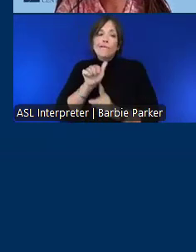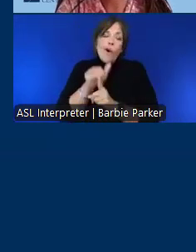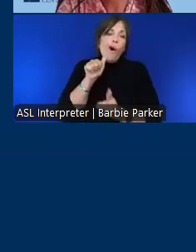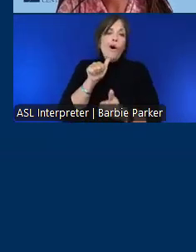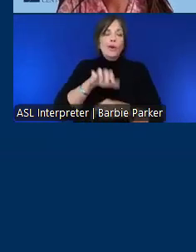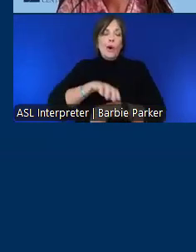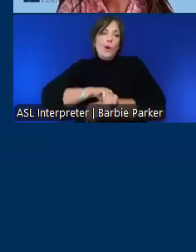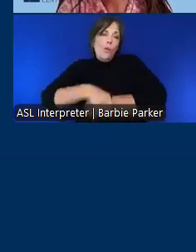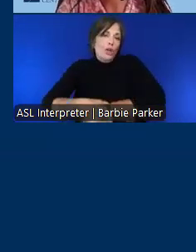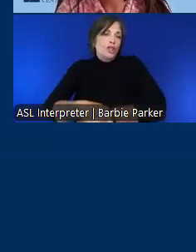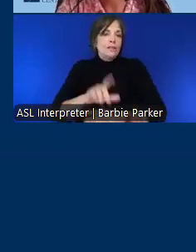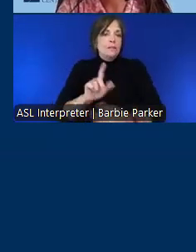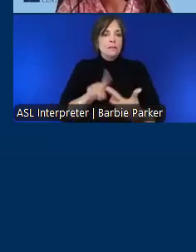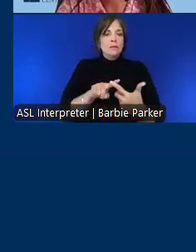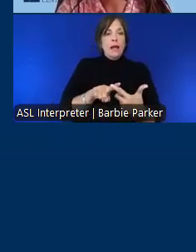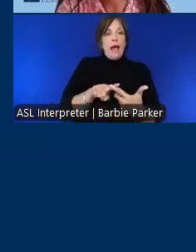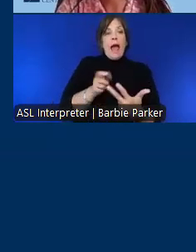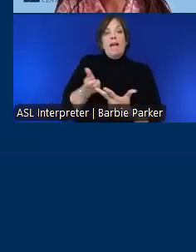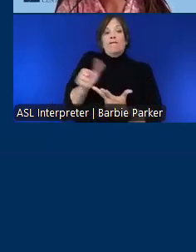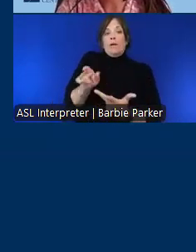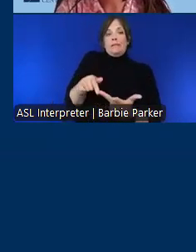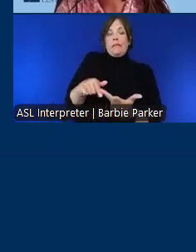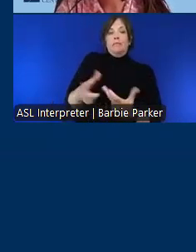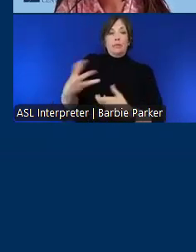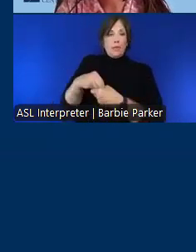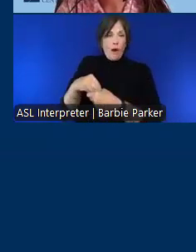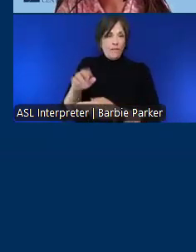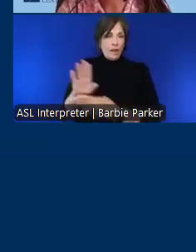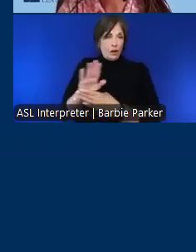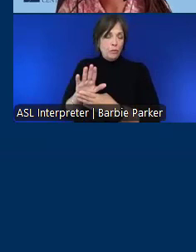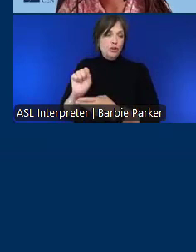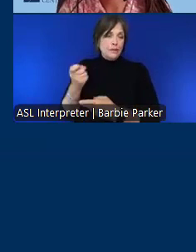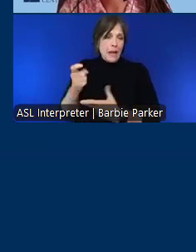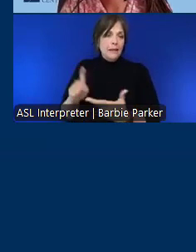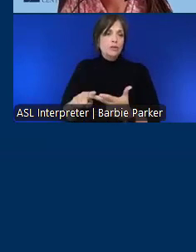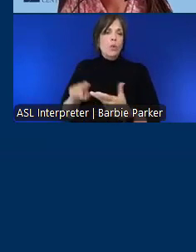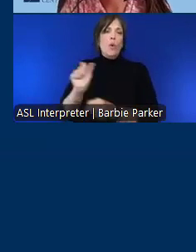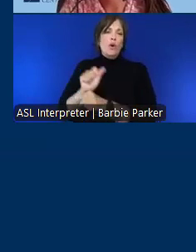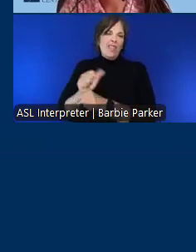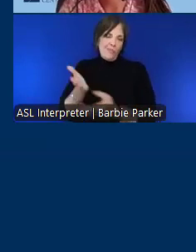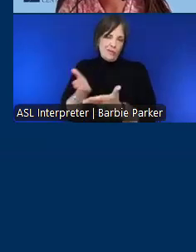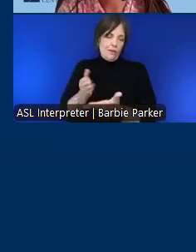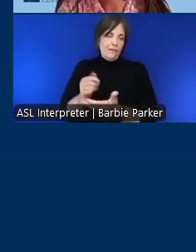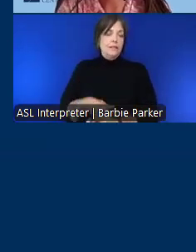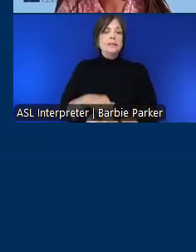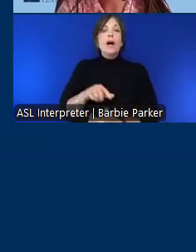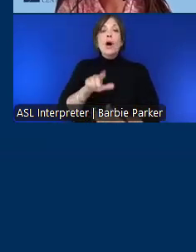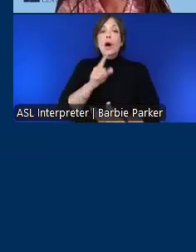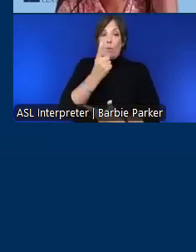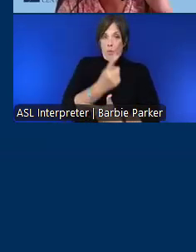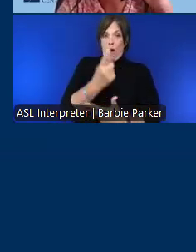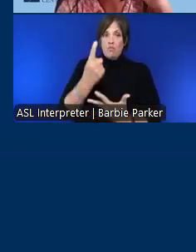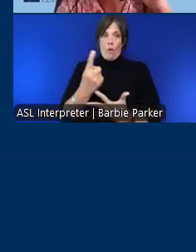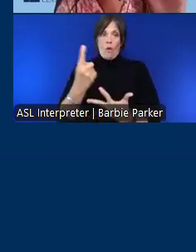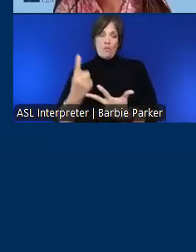sex or labor services. At a minimum, one element from each column must be present in order